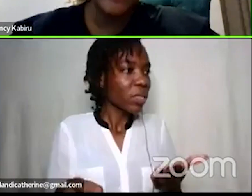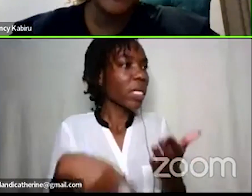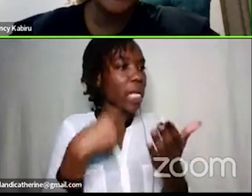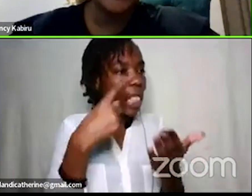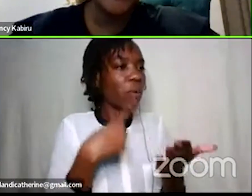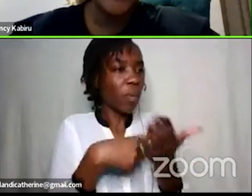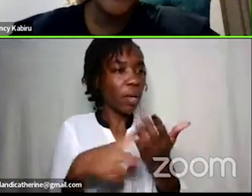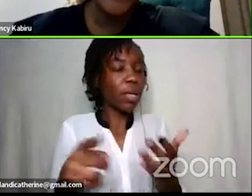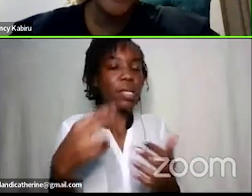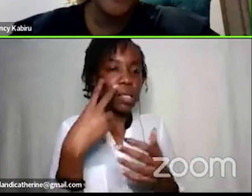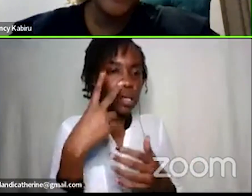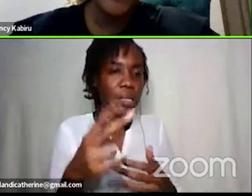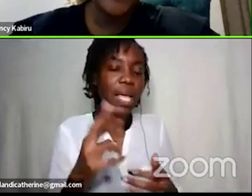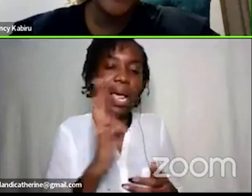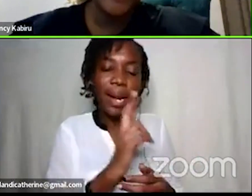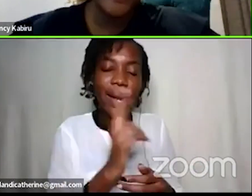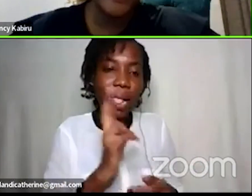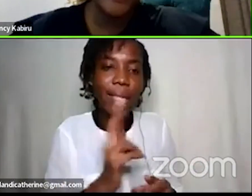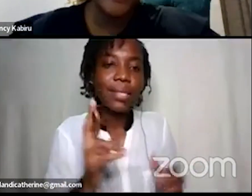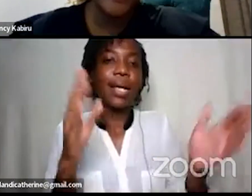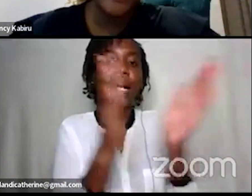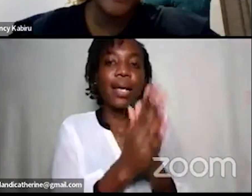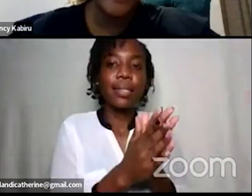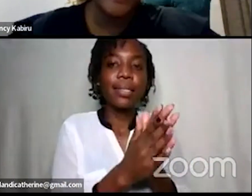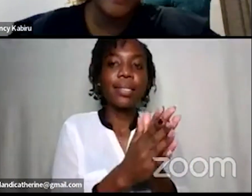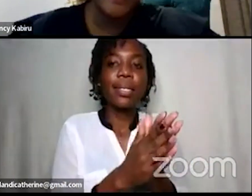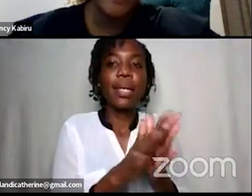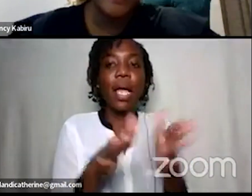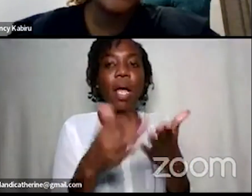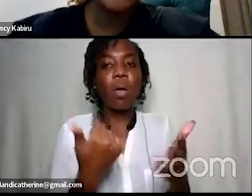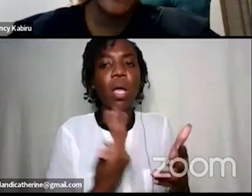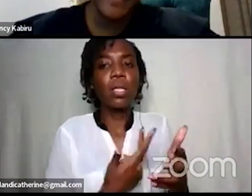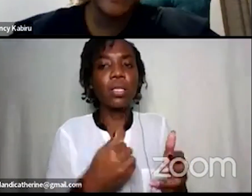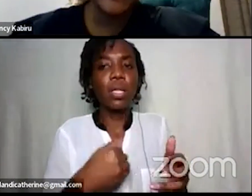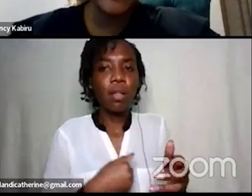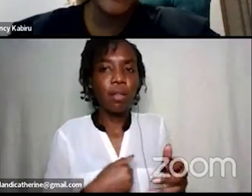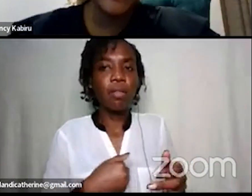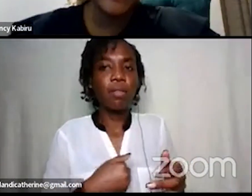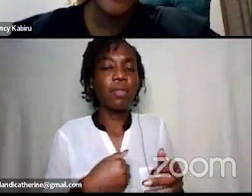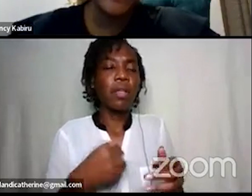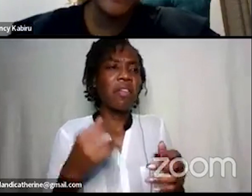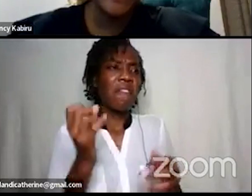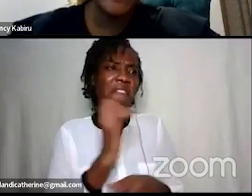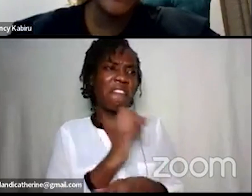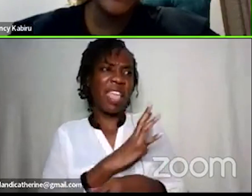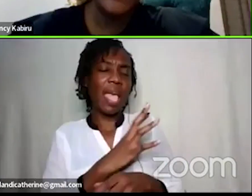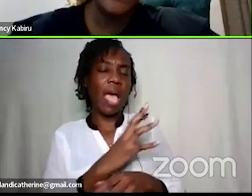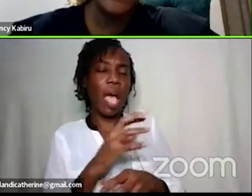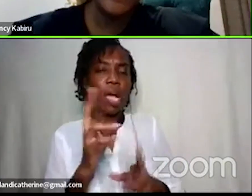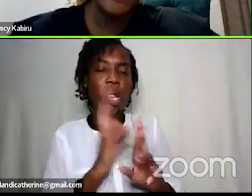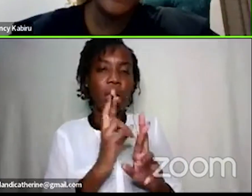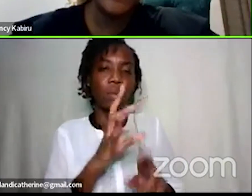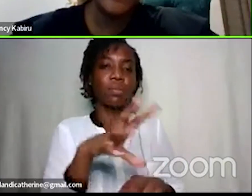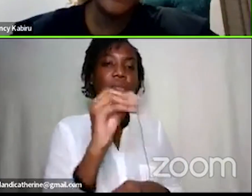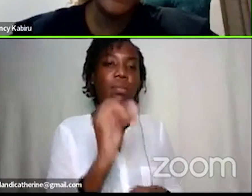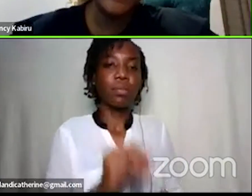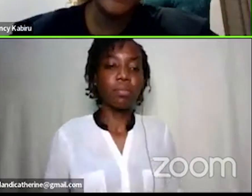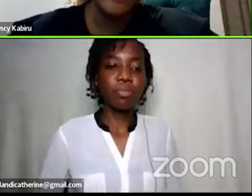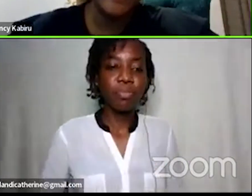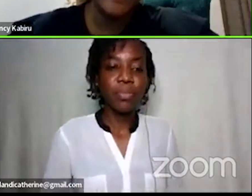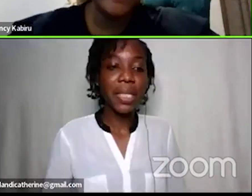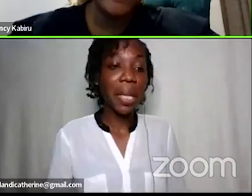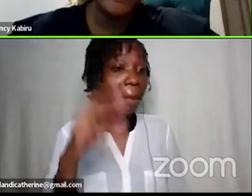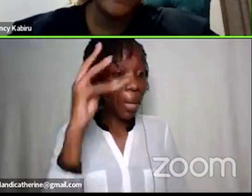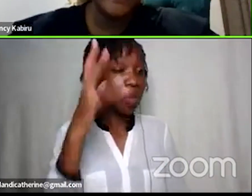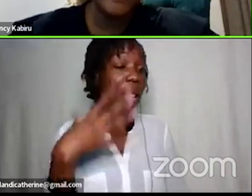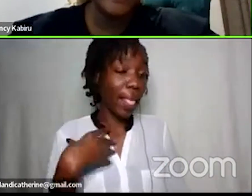we are looking at risk and the way we have inertia or afraid of taking risk. That is not mental health. We just